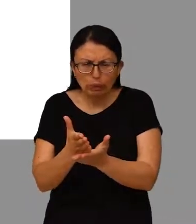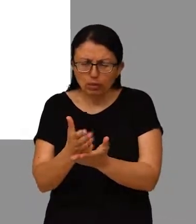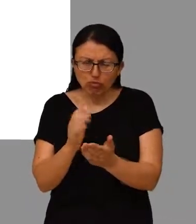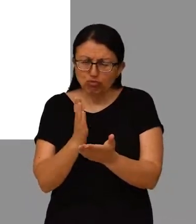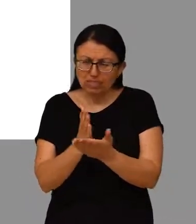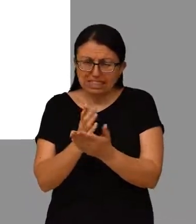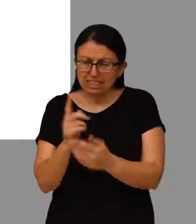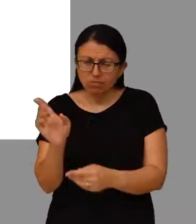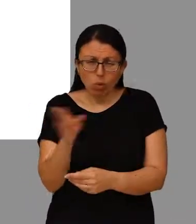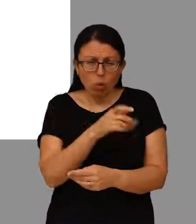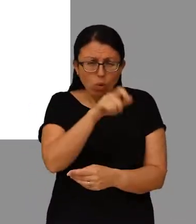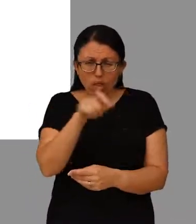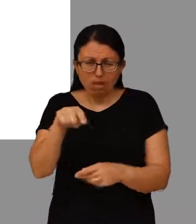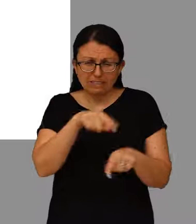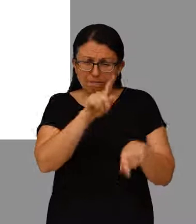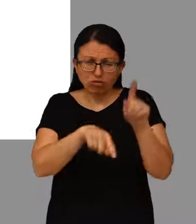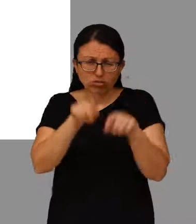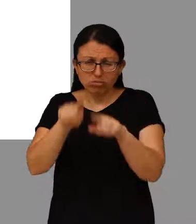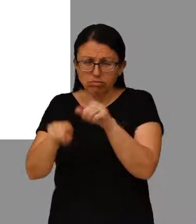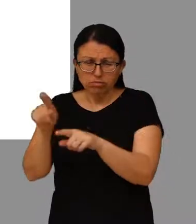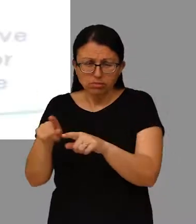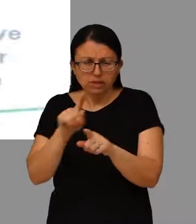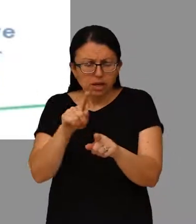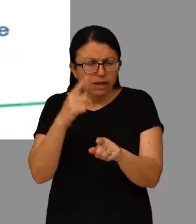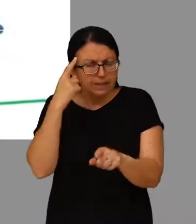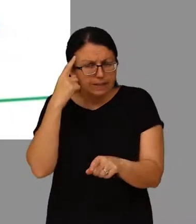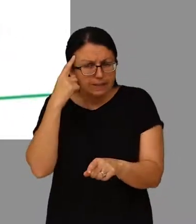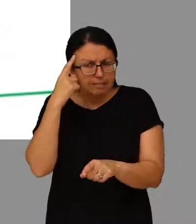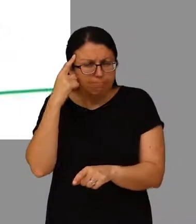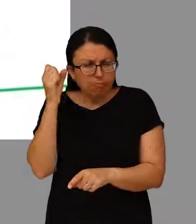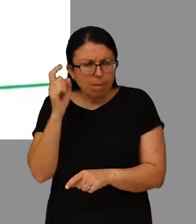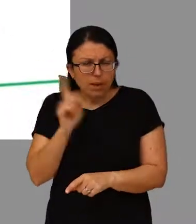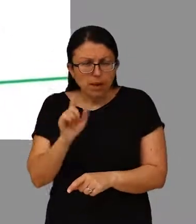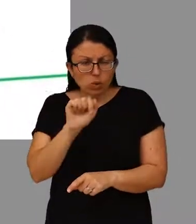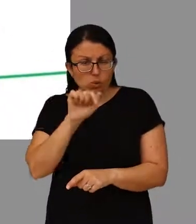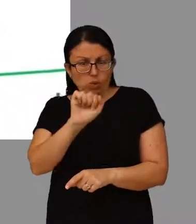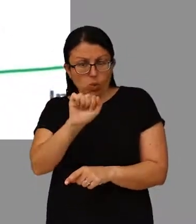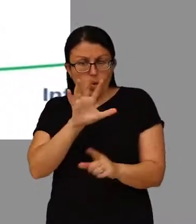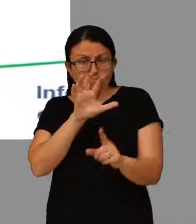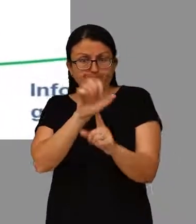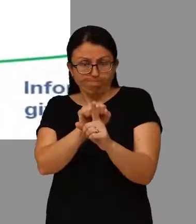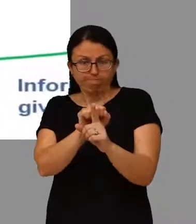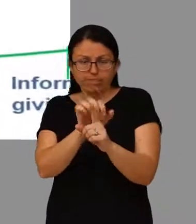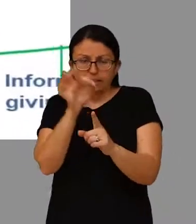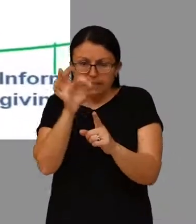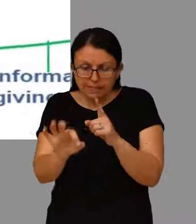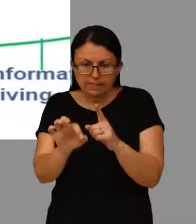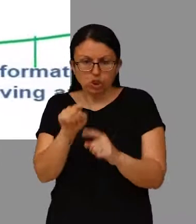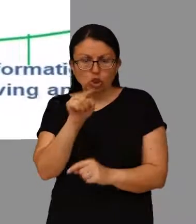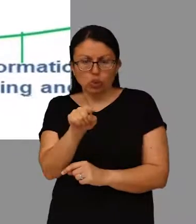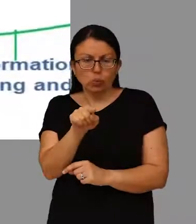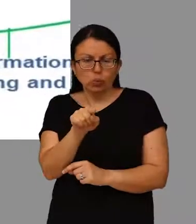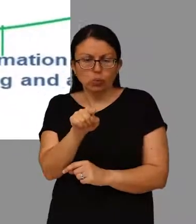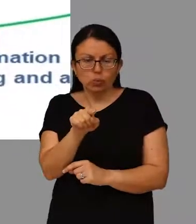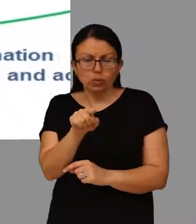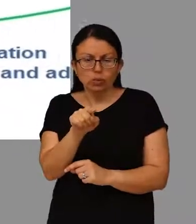and these will vary from person to person. It's very important to bear in mind that your diagnosis is